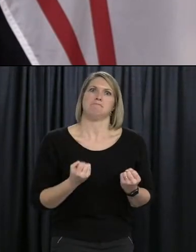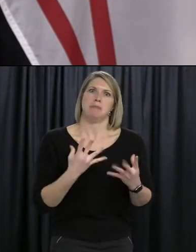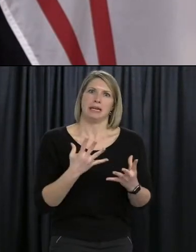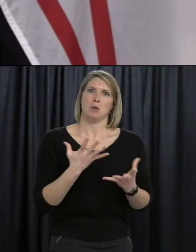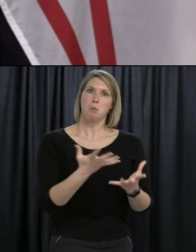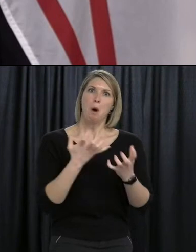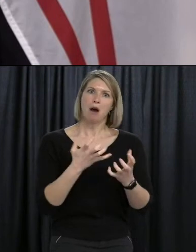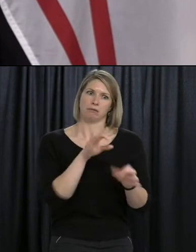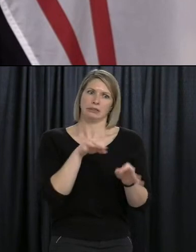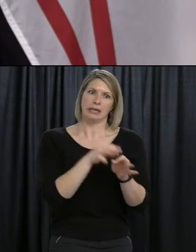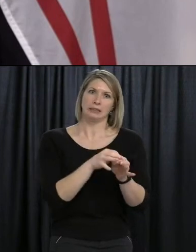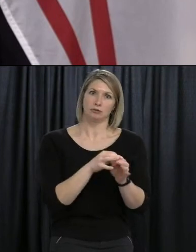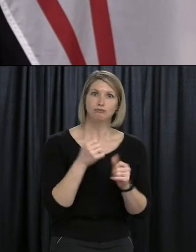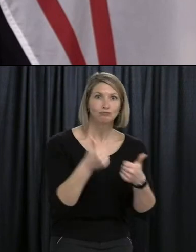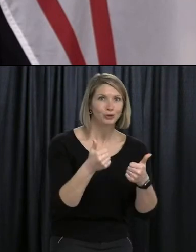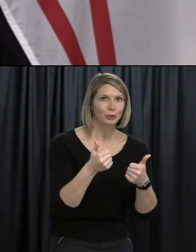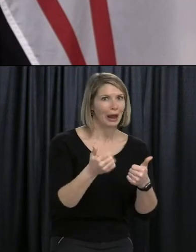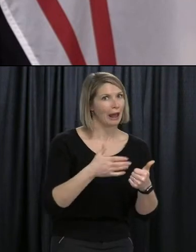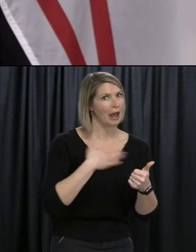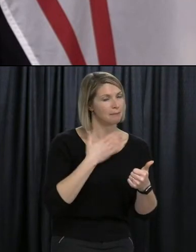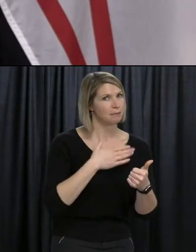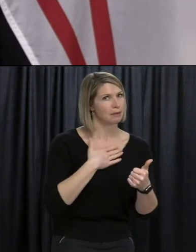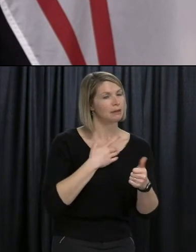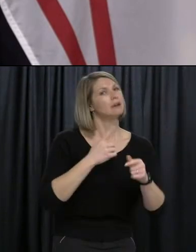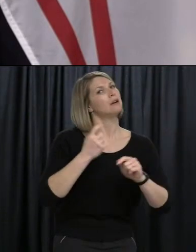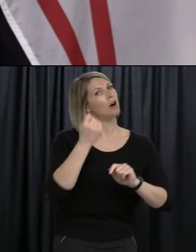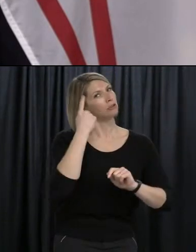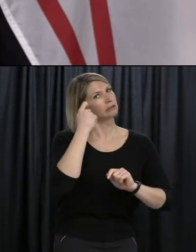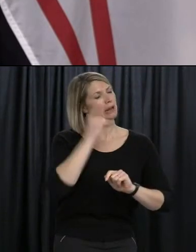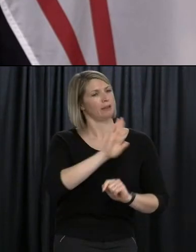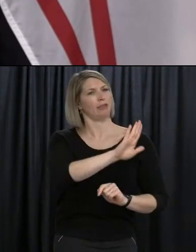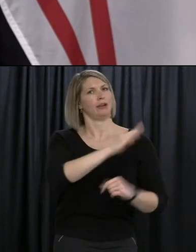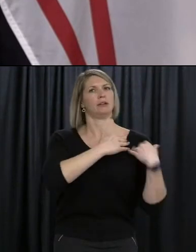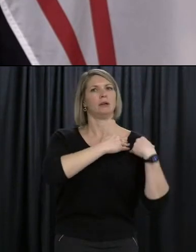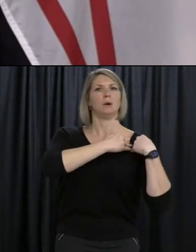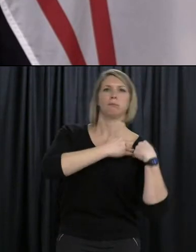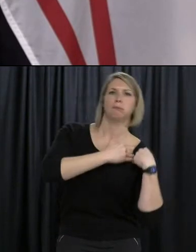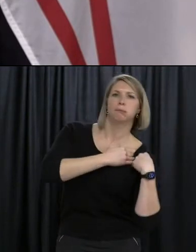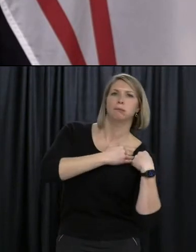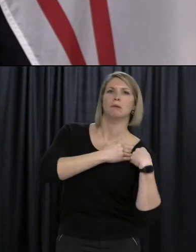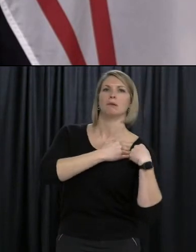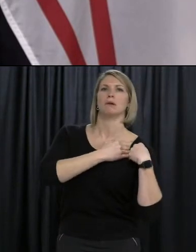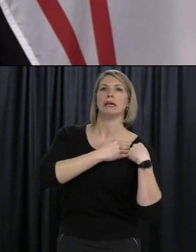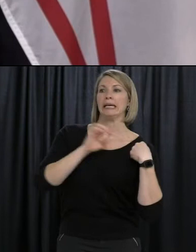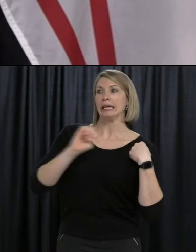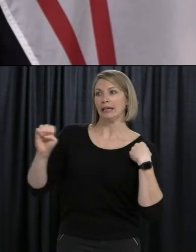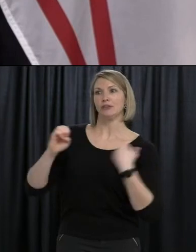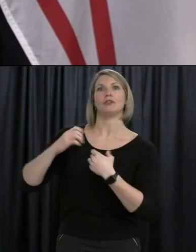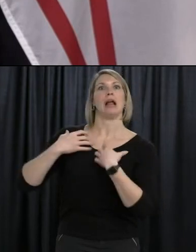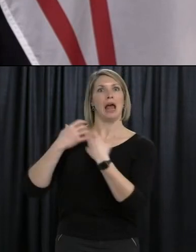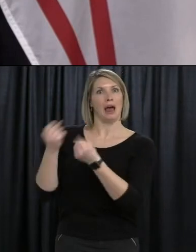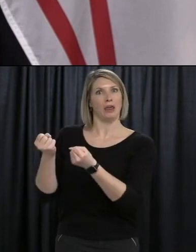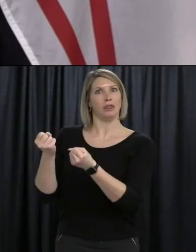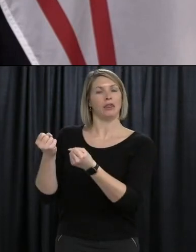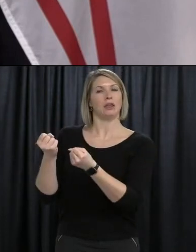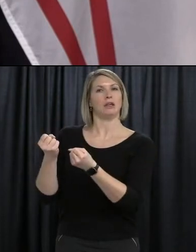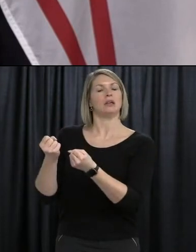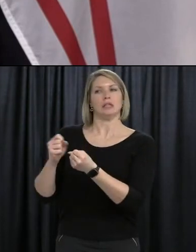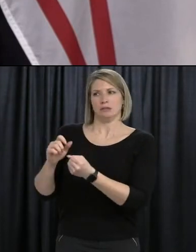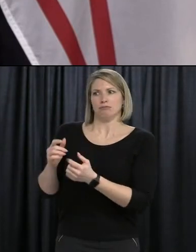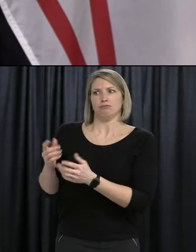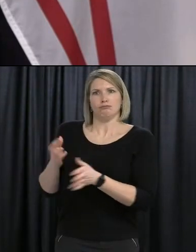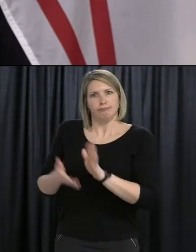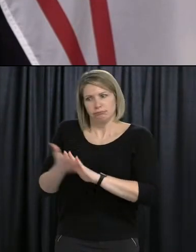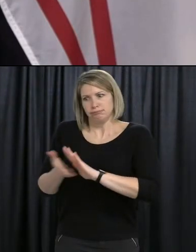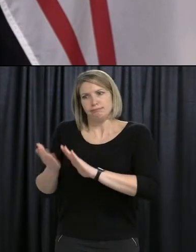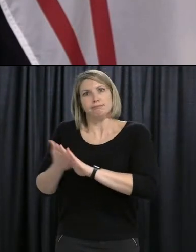on testing resources. Eastern Health is working to increase testing capacity, and we are prioritizing those who are